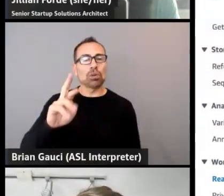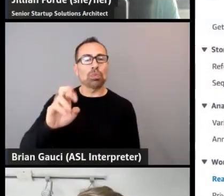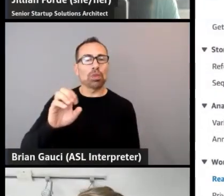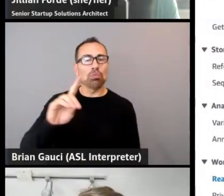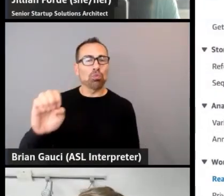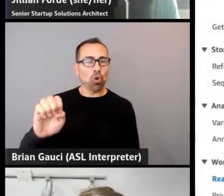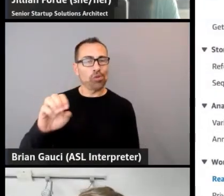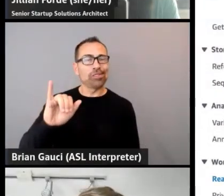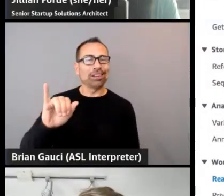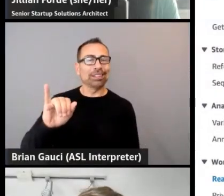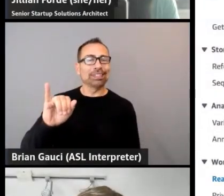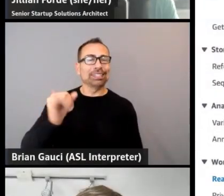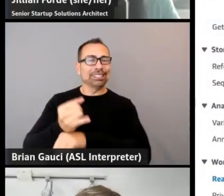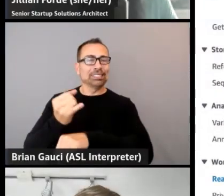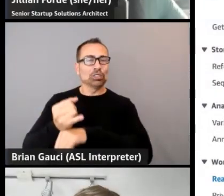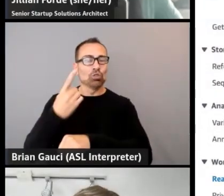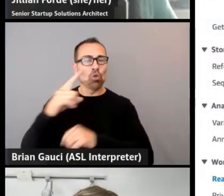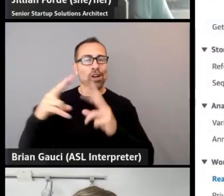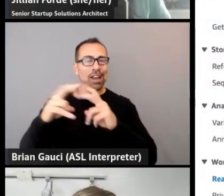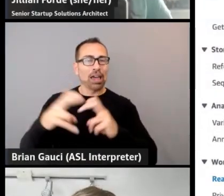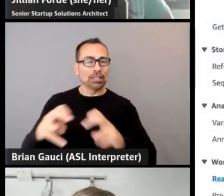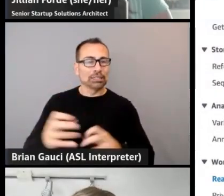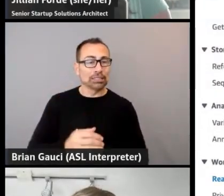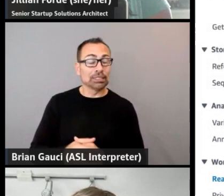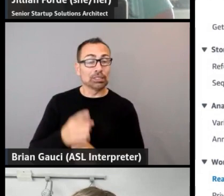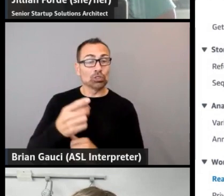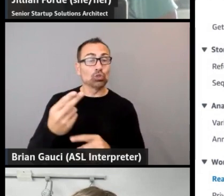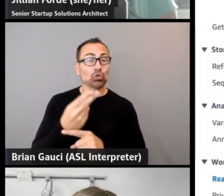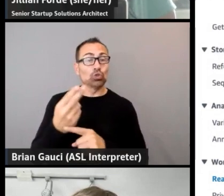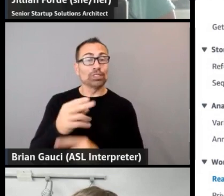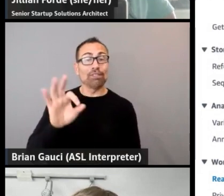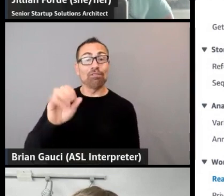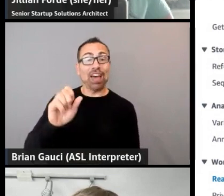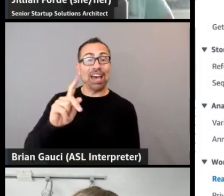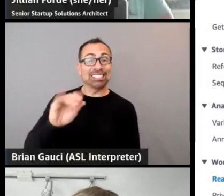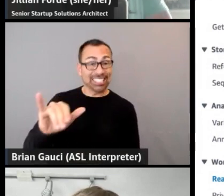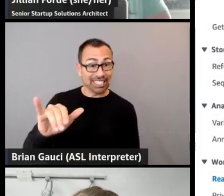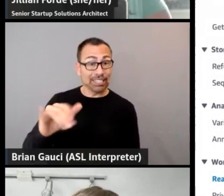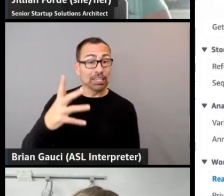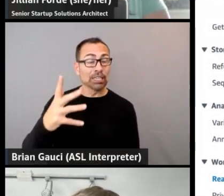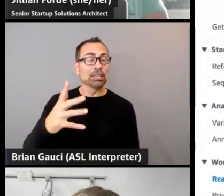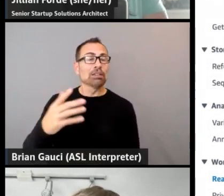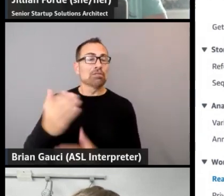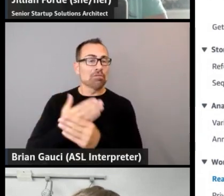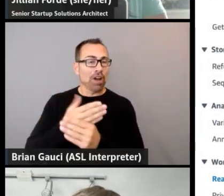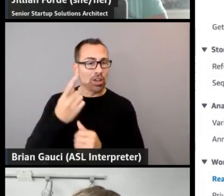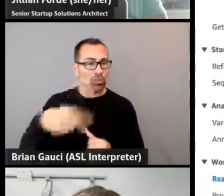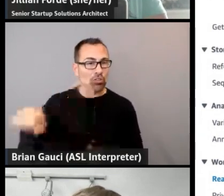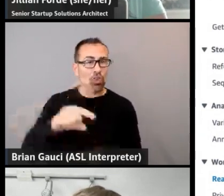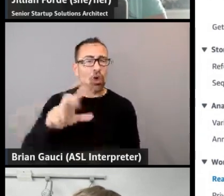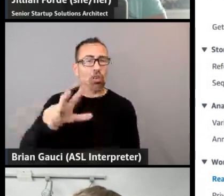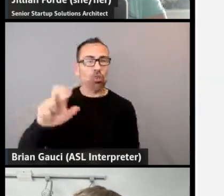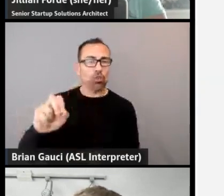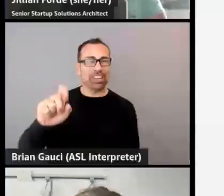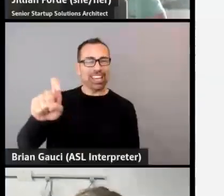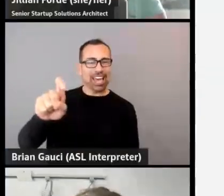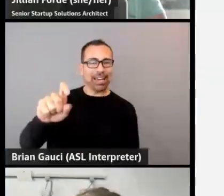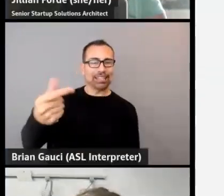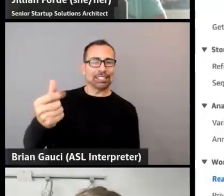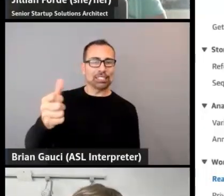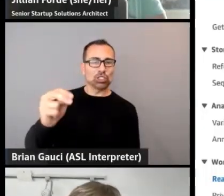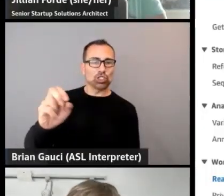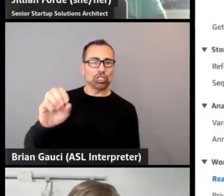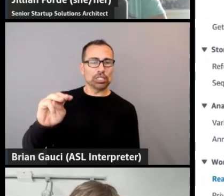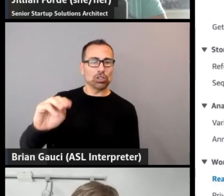germline analysis using FASTQ files to generate variant call files for a 30x genome. Once you click into